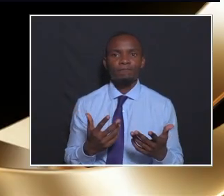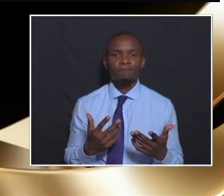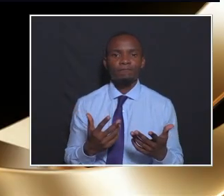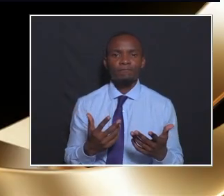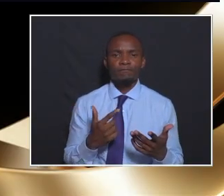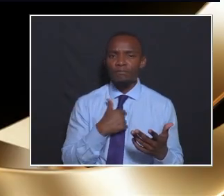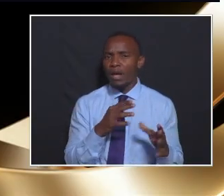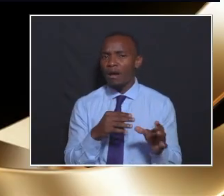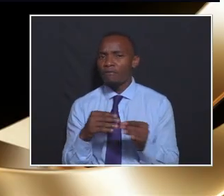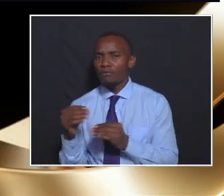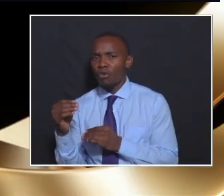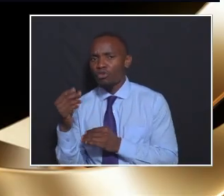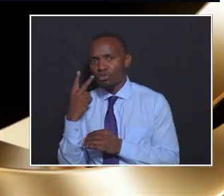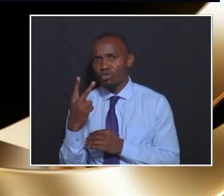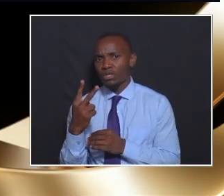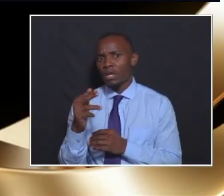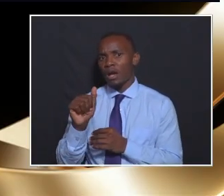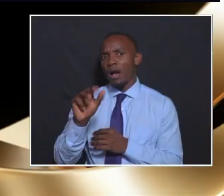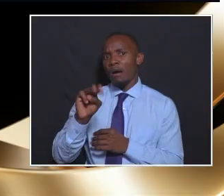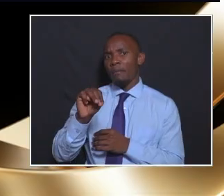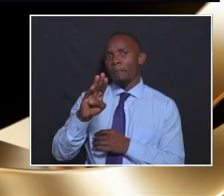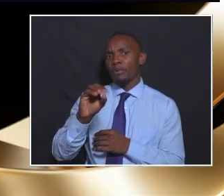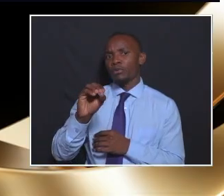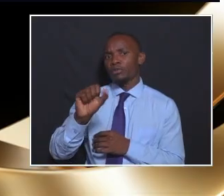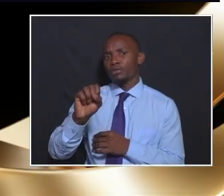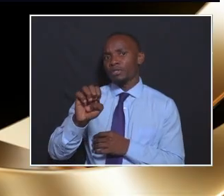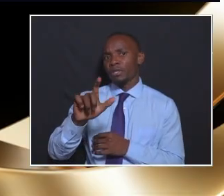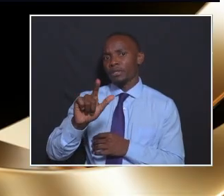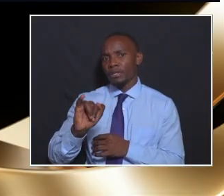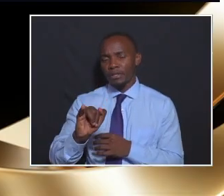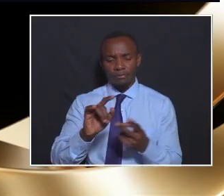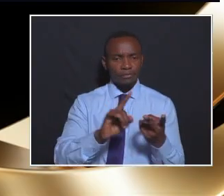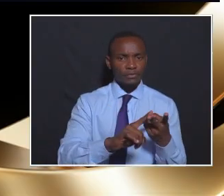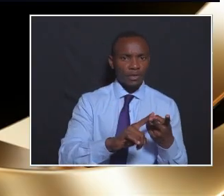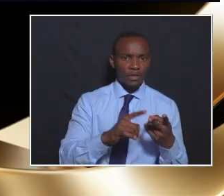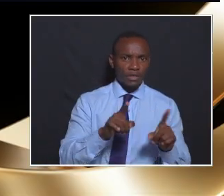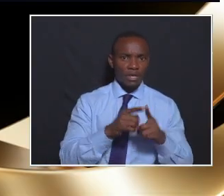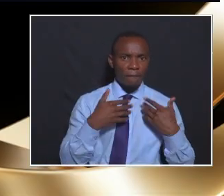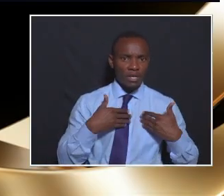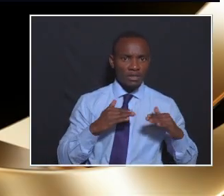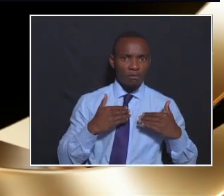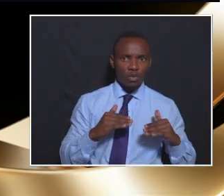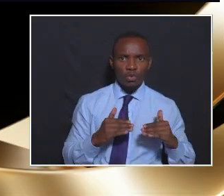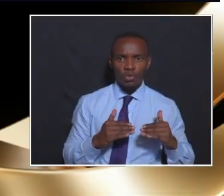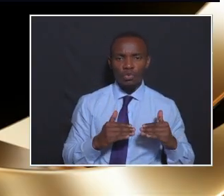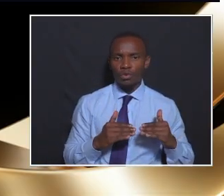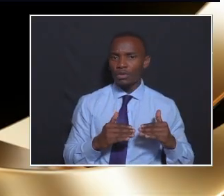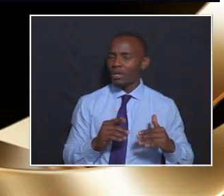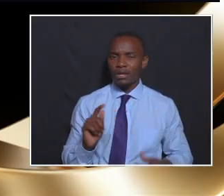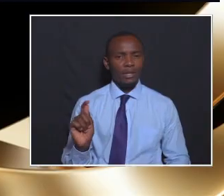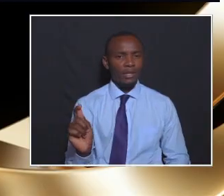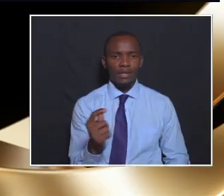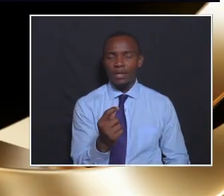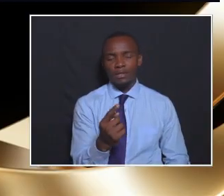Ambroselli. I've also been to Samburu. These are Kenya. You guys, you're